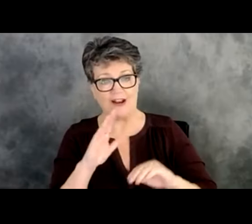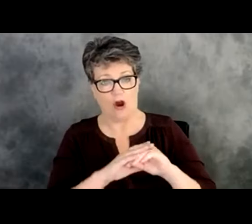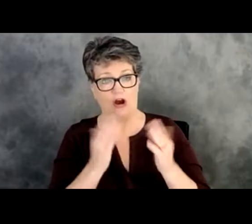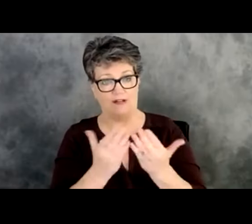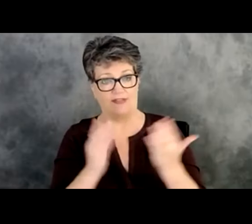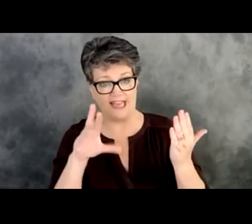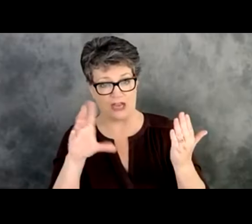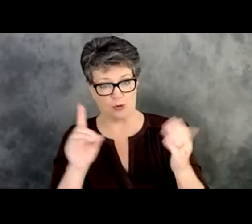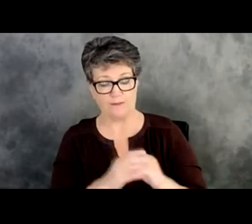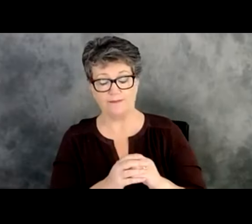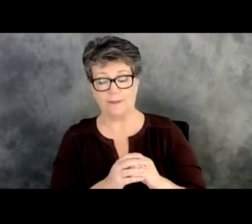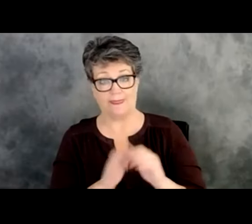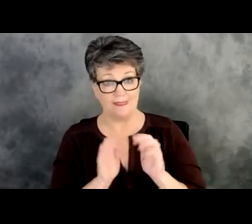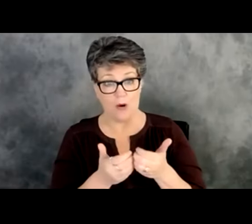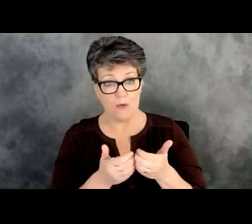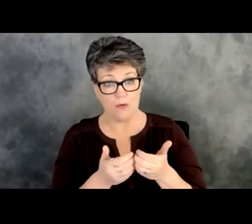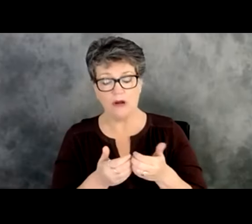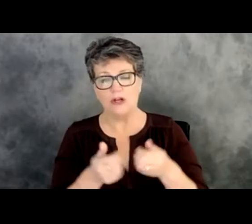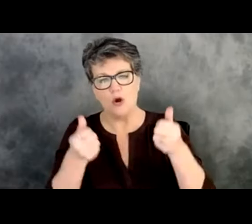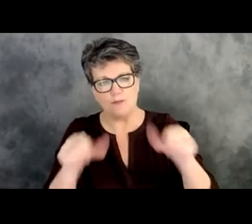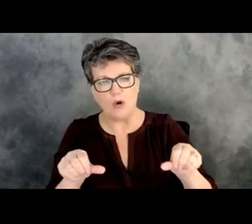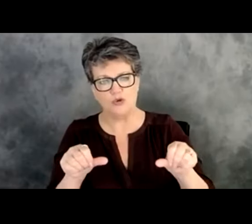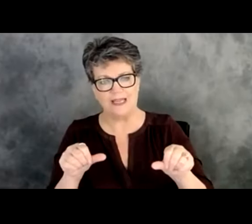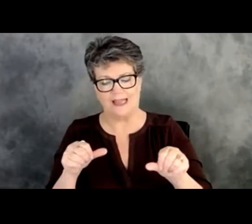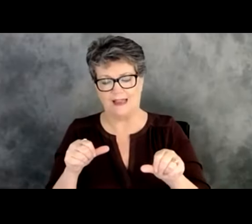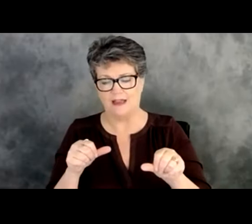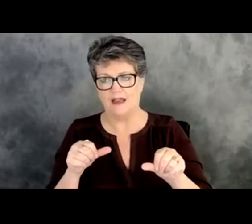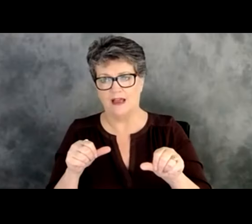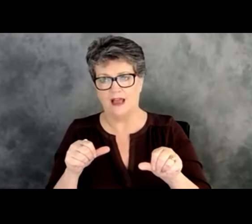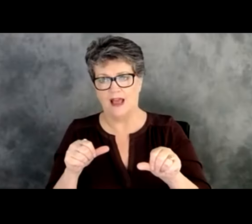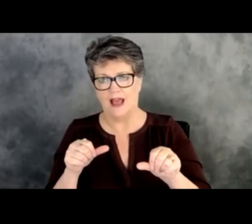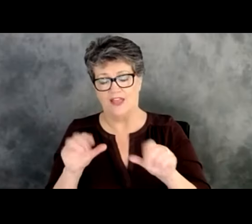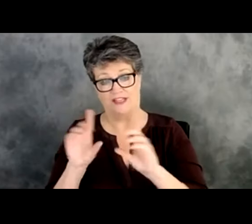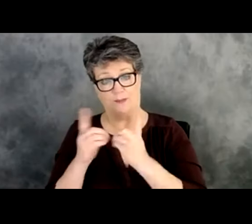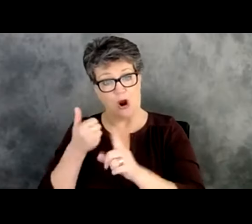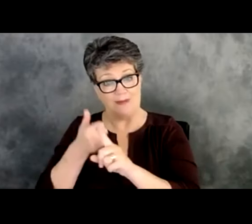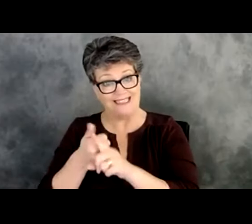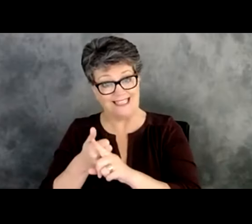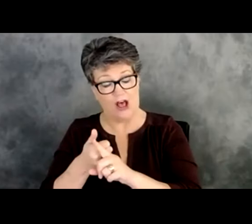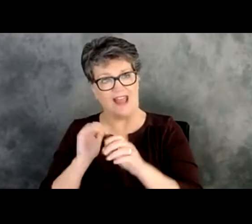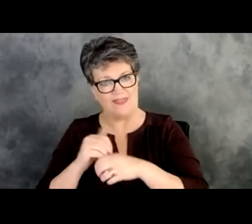by posting the progress the department has made